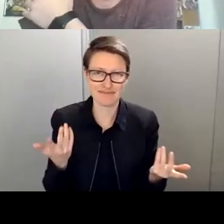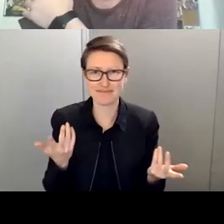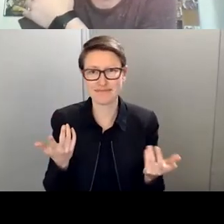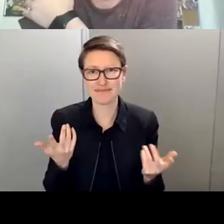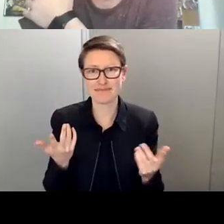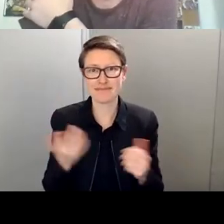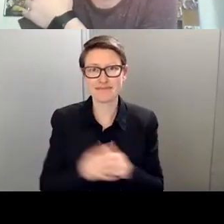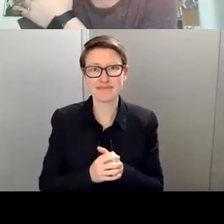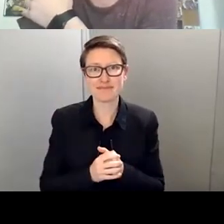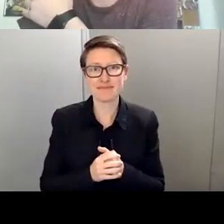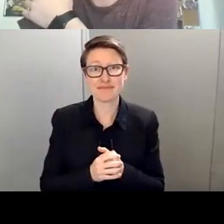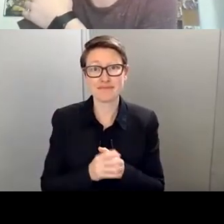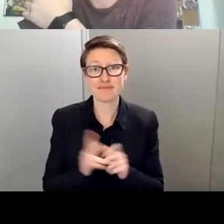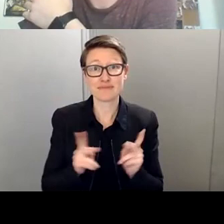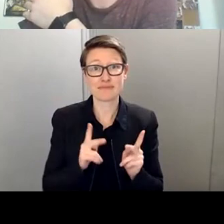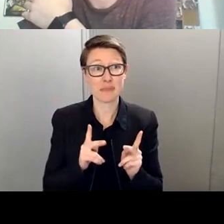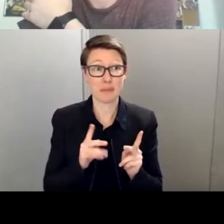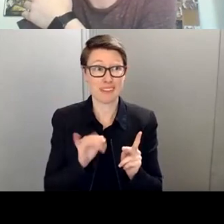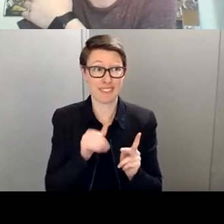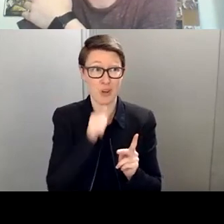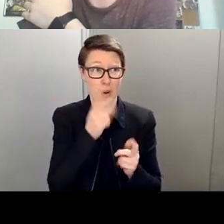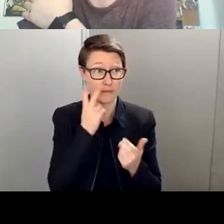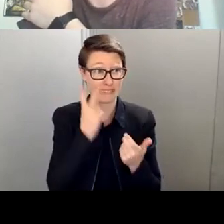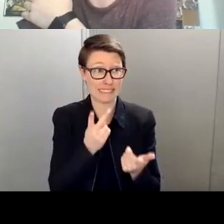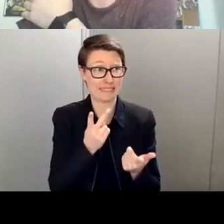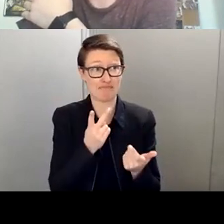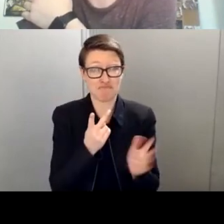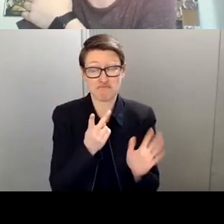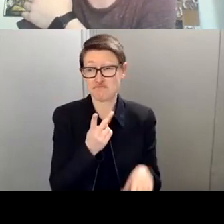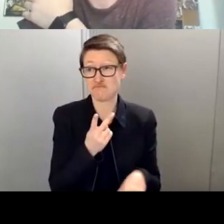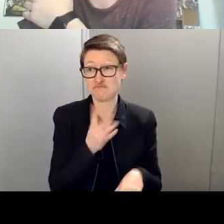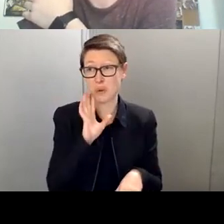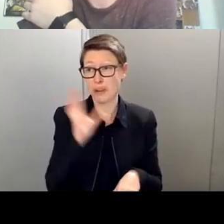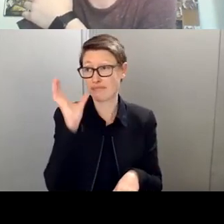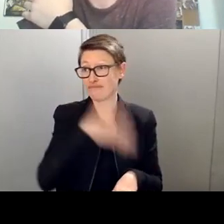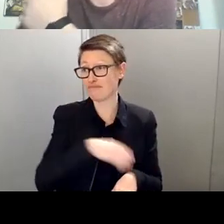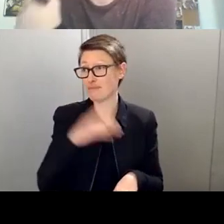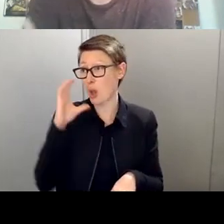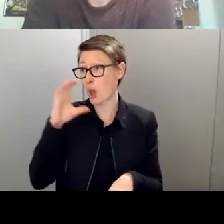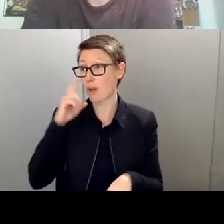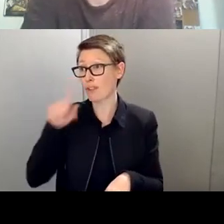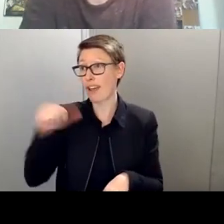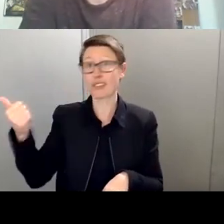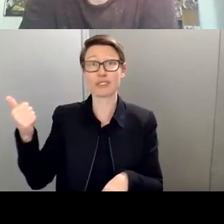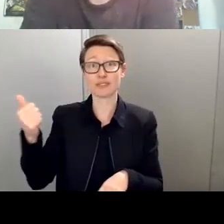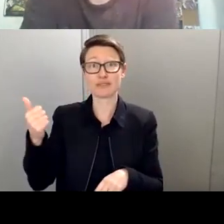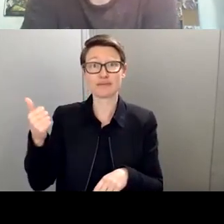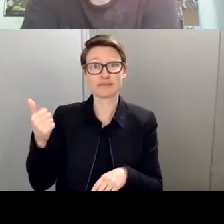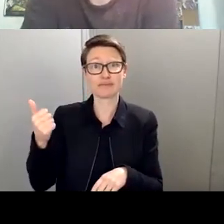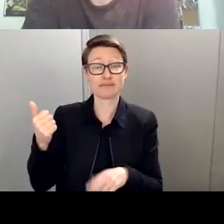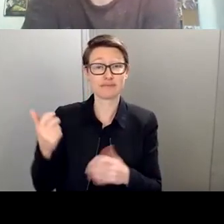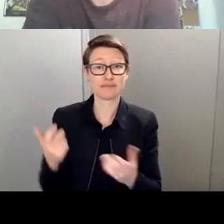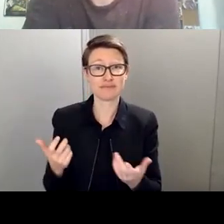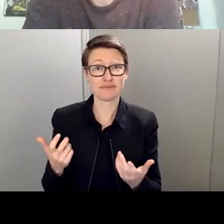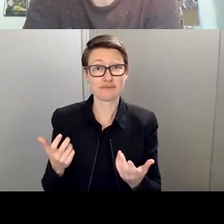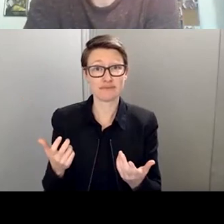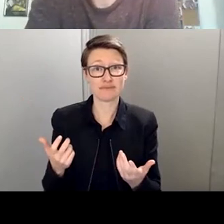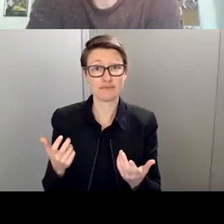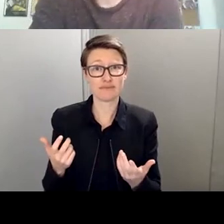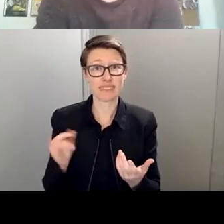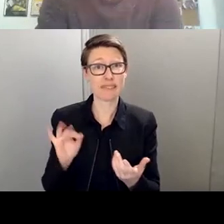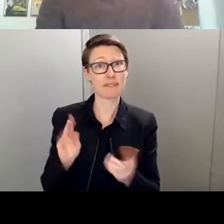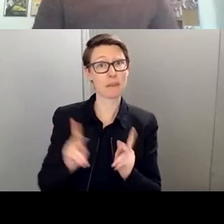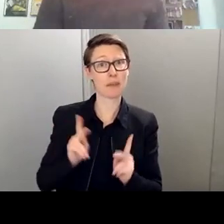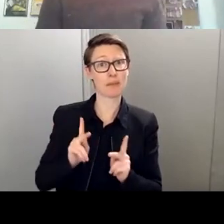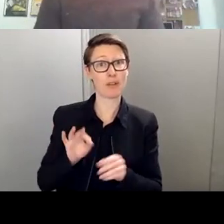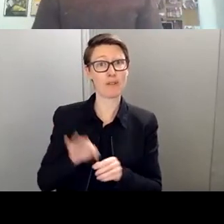people will find it elsewhere. I think that is one thing that I am hopeful for with, if people are voting with their